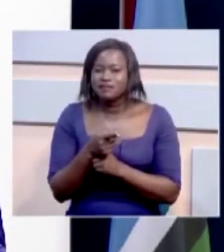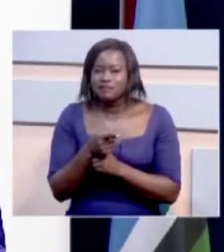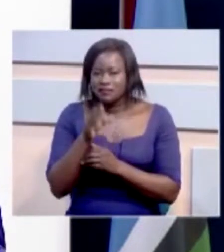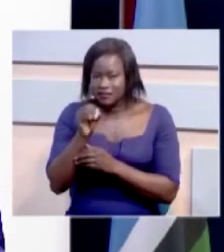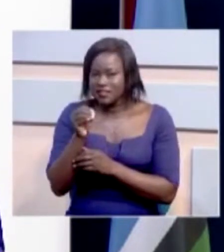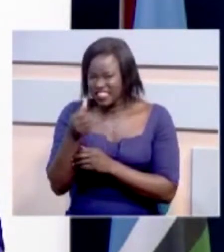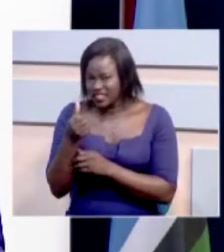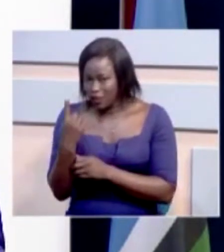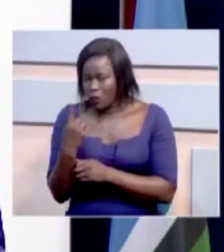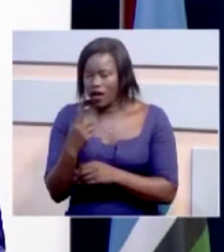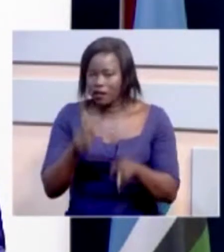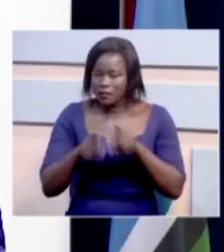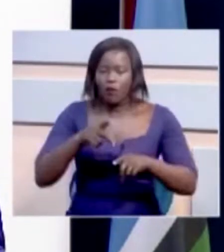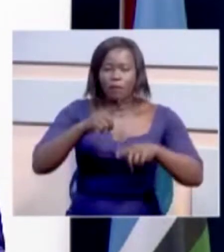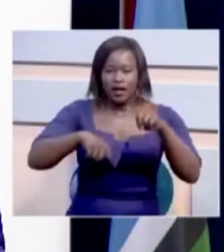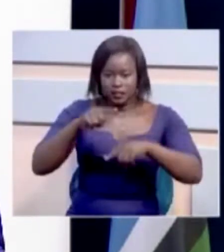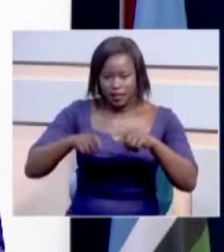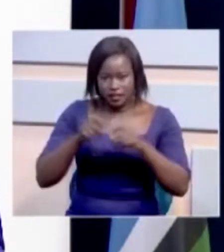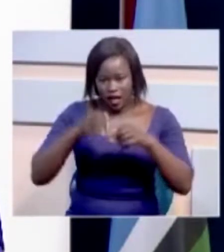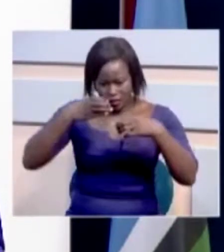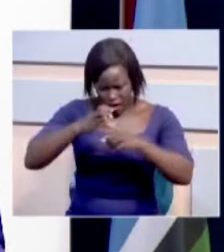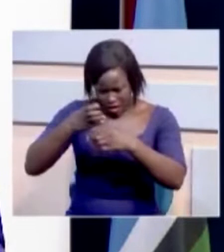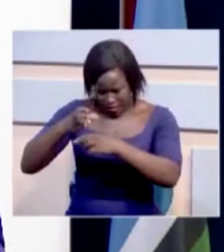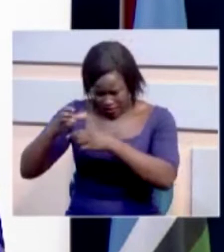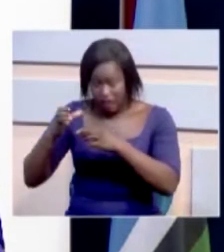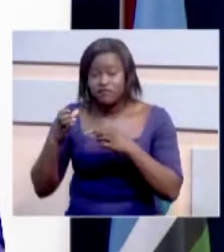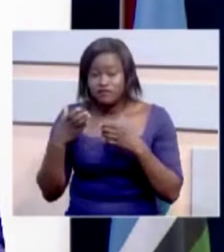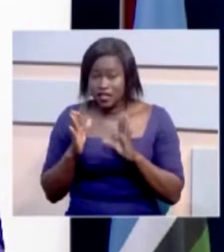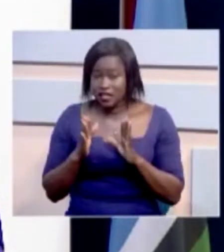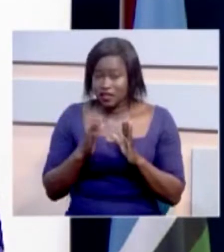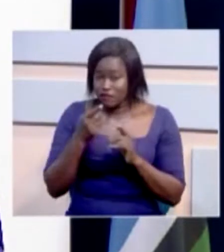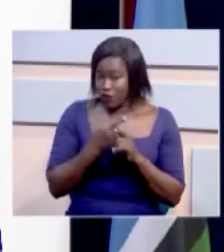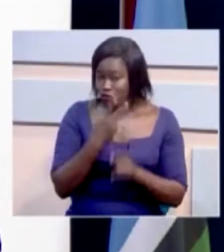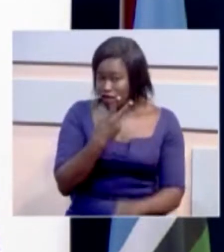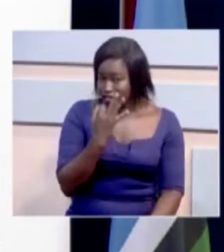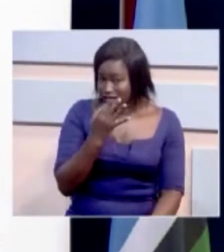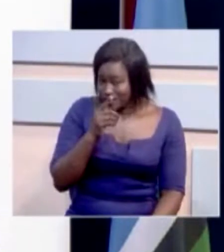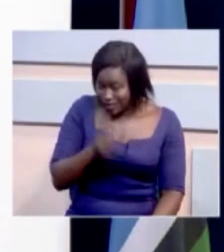14,061 participants had their samples tested out of the